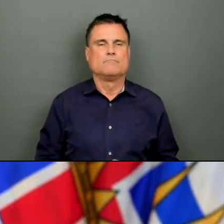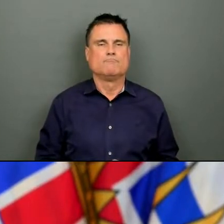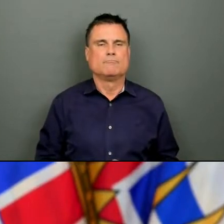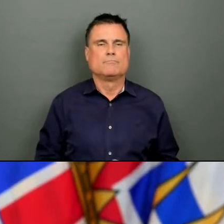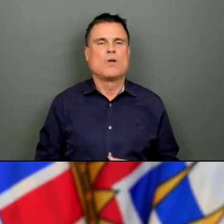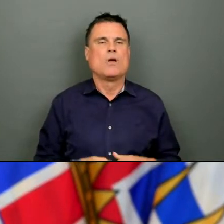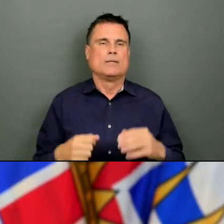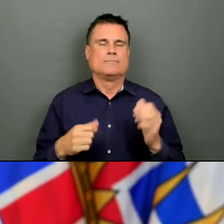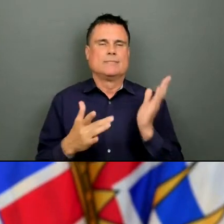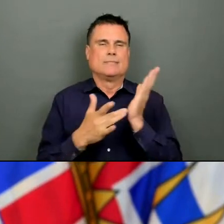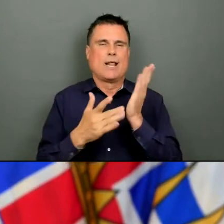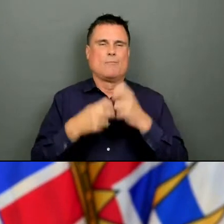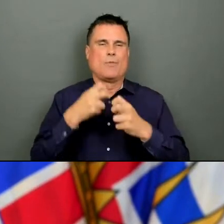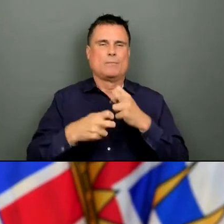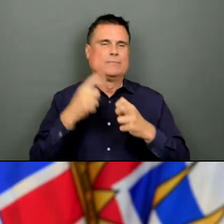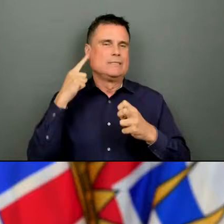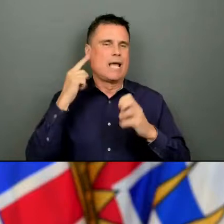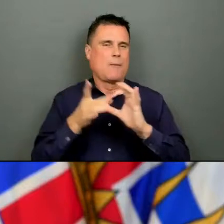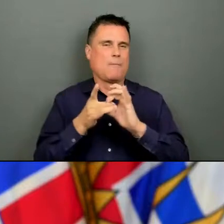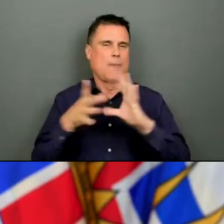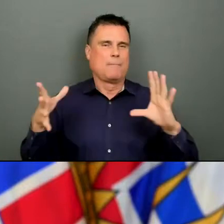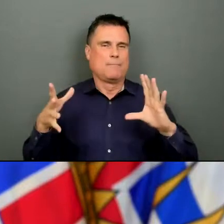those,